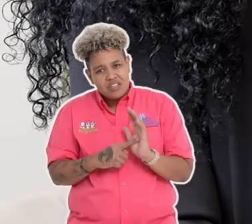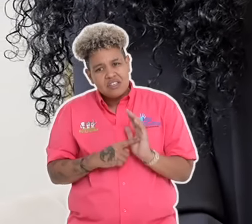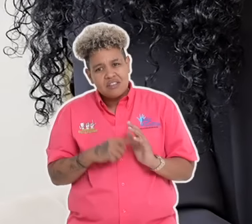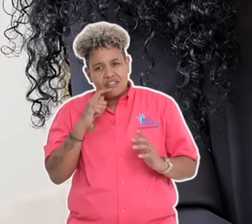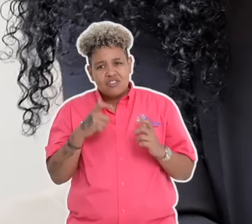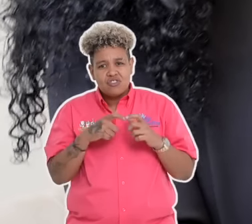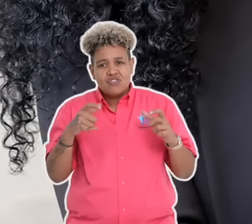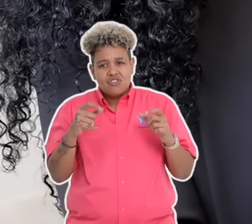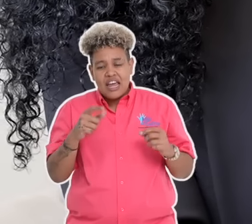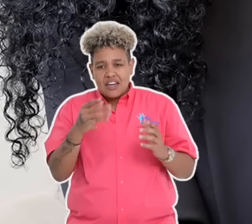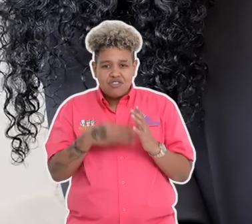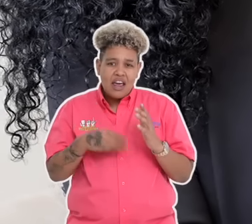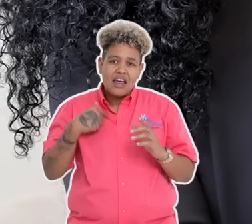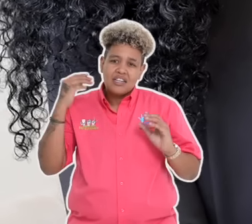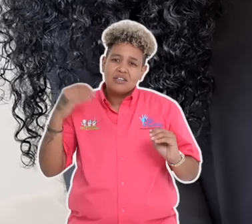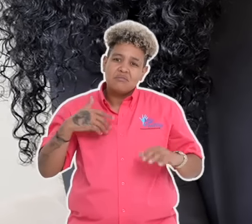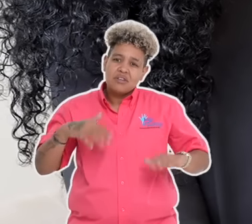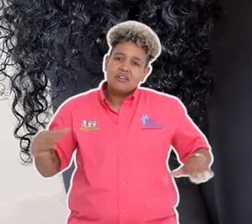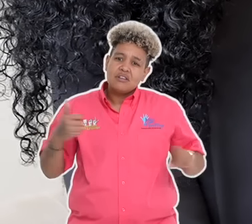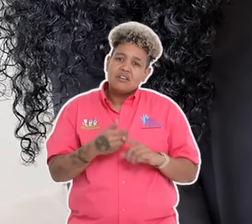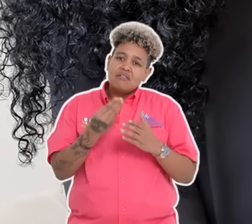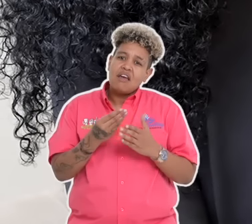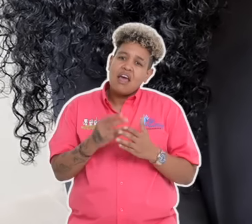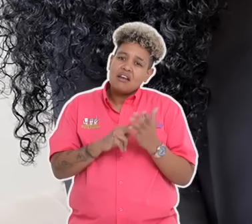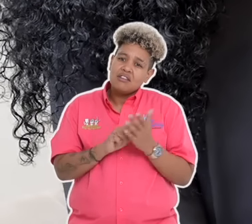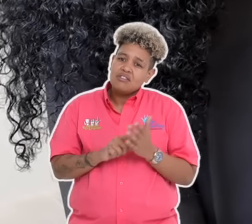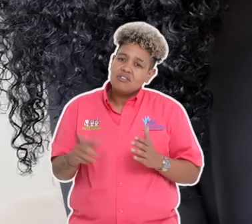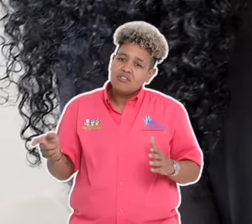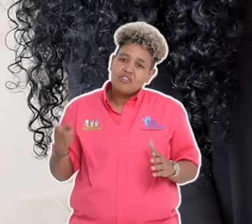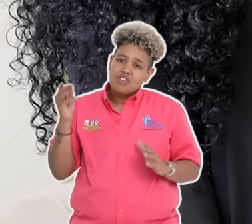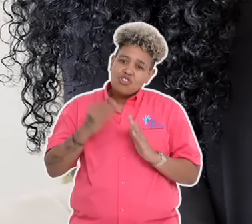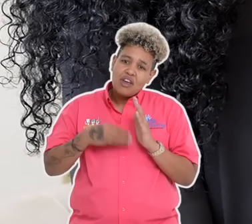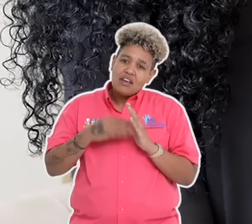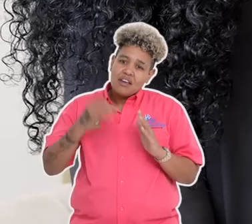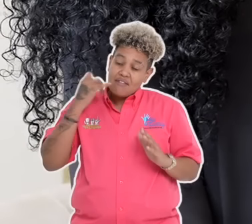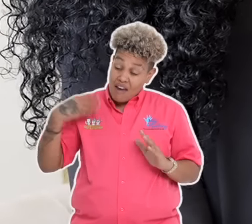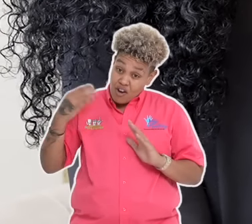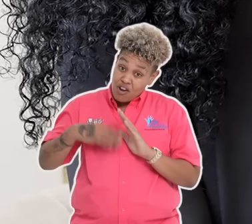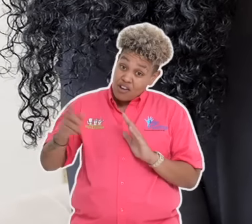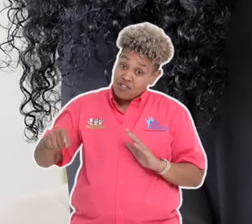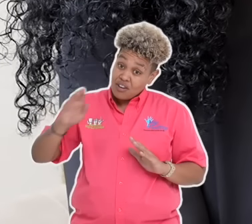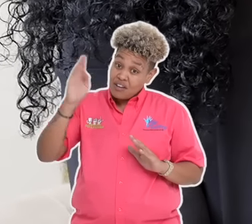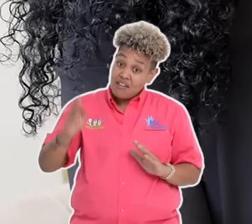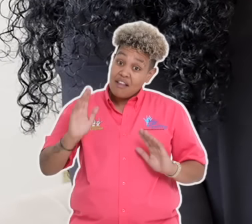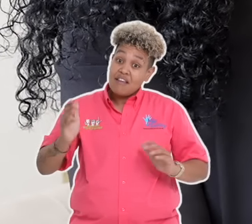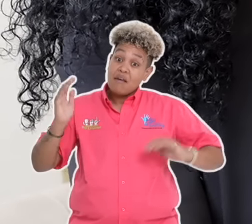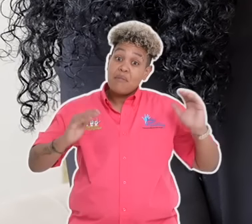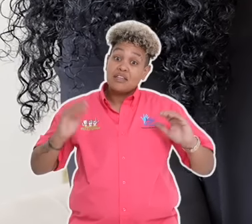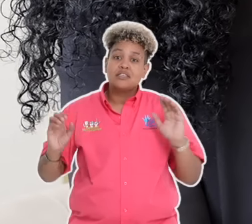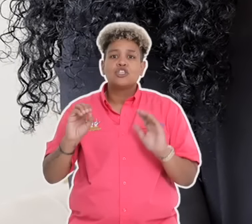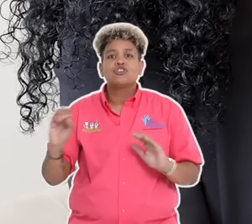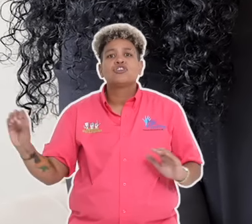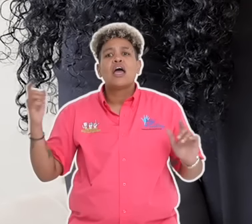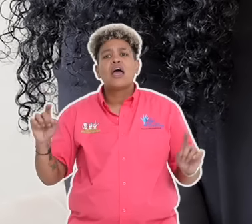example, just a credit card. You know, I teach my children the financial literacy. Your credit card, if you have a credit card, you should never leave a balance on